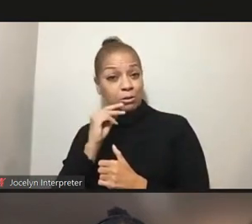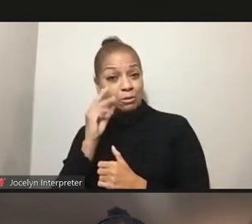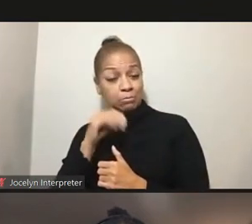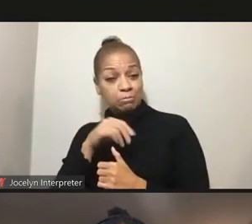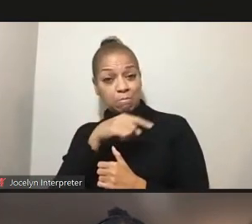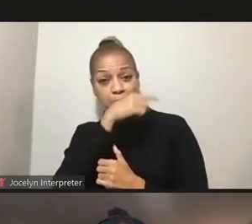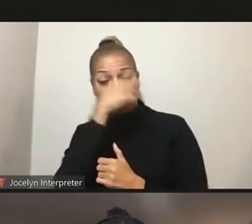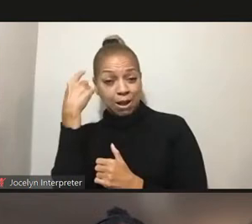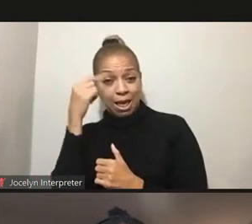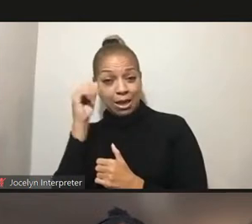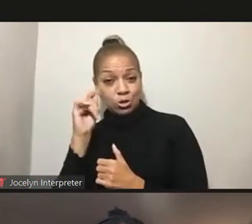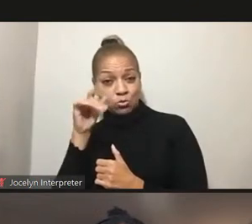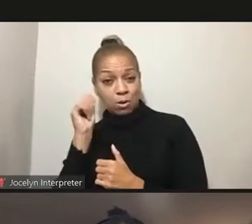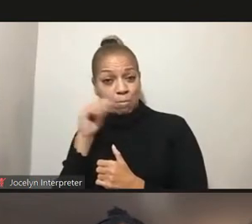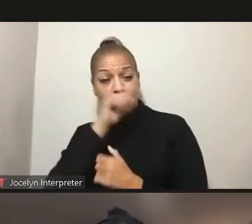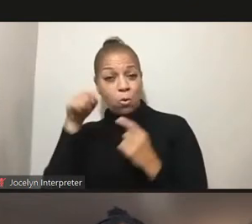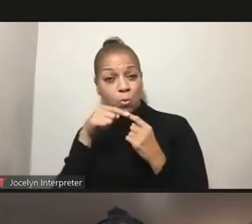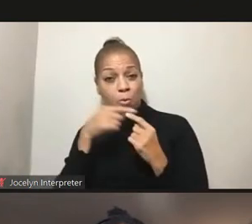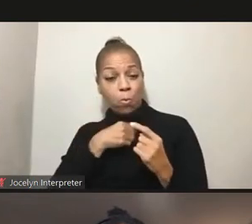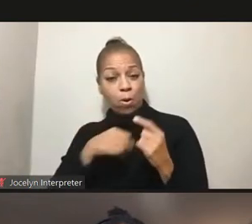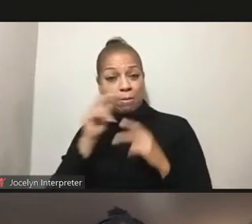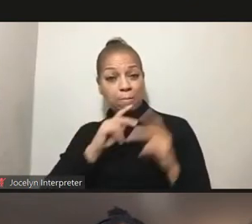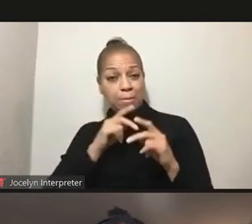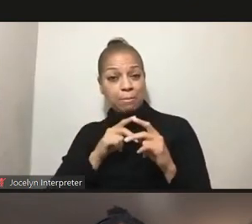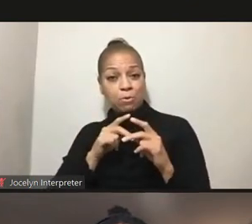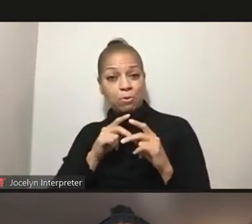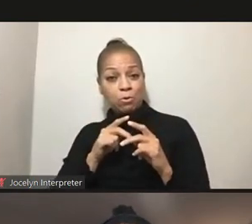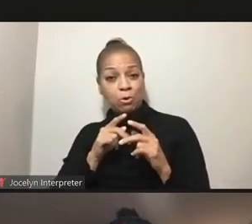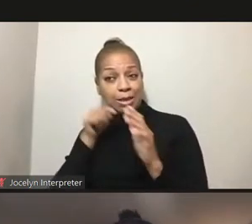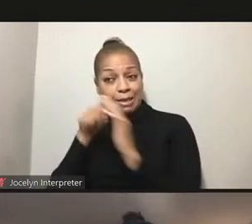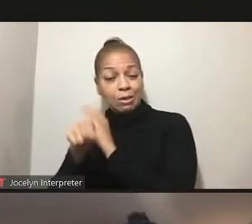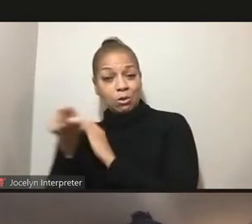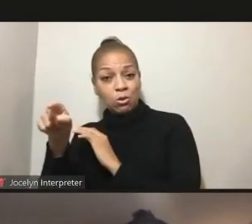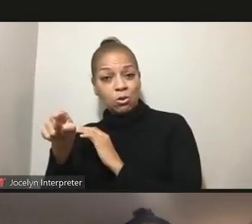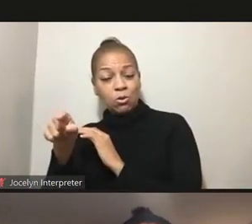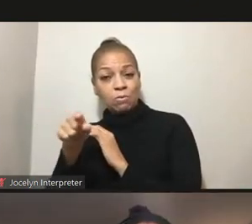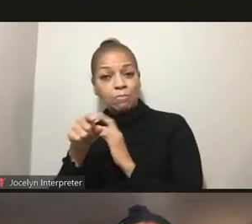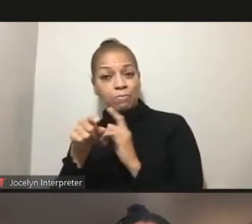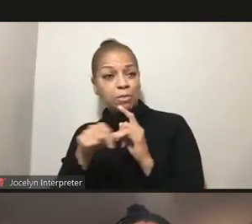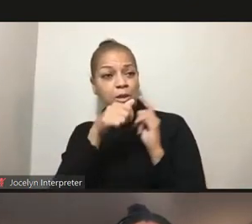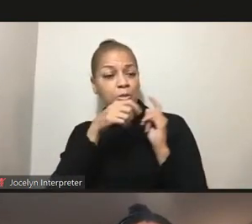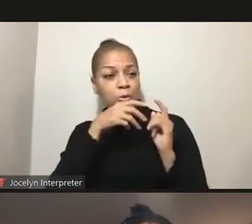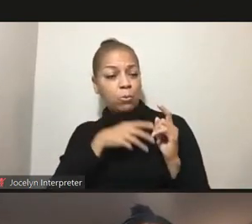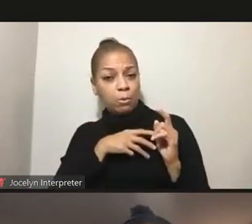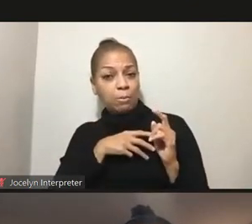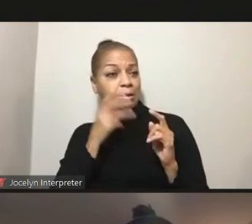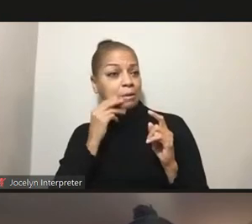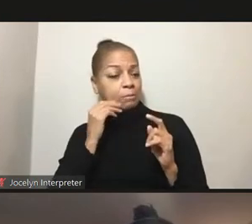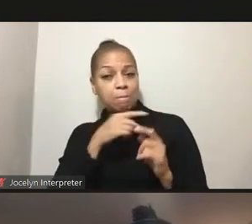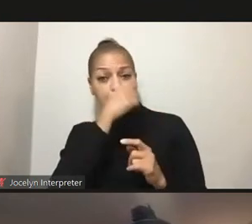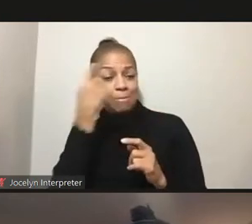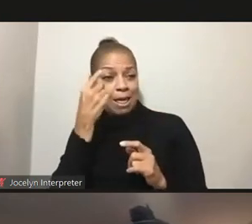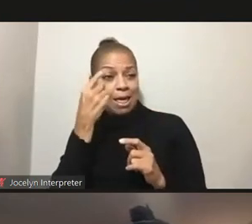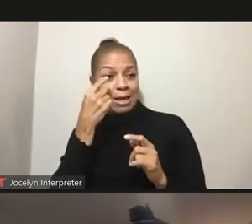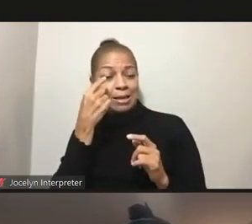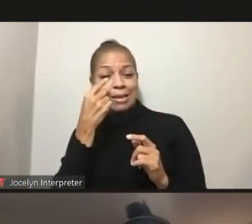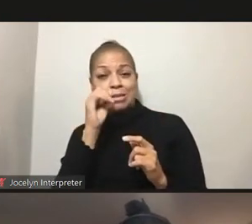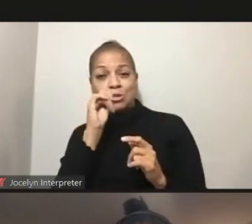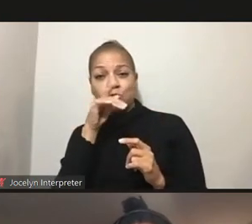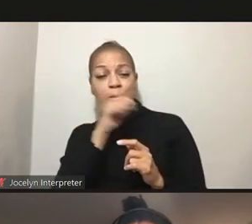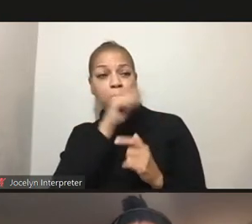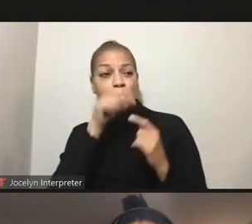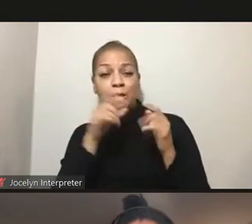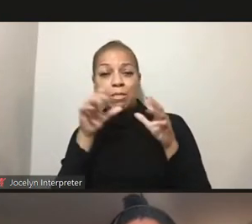her? Did Viola Liozzo experience Black trauma when the Klan murdered her? Did Goodman